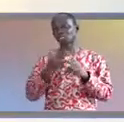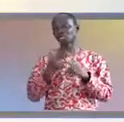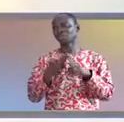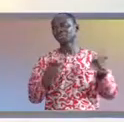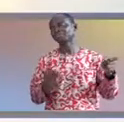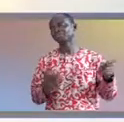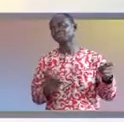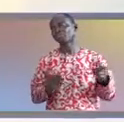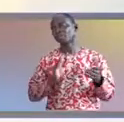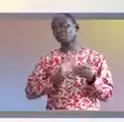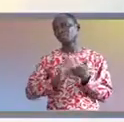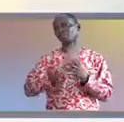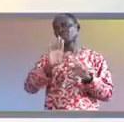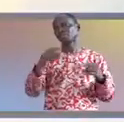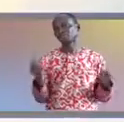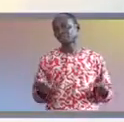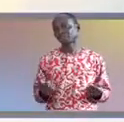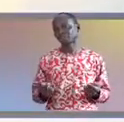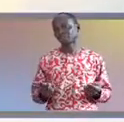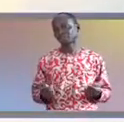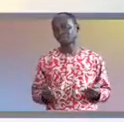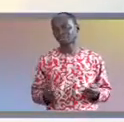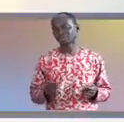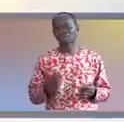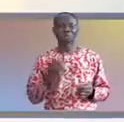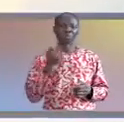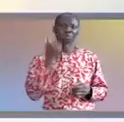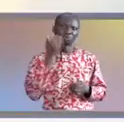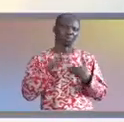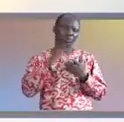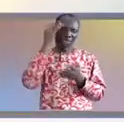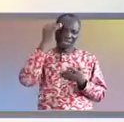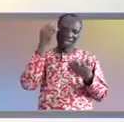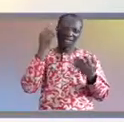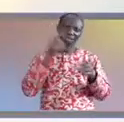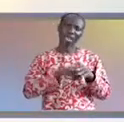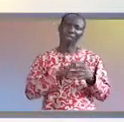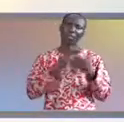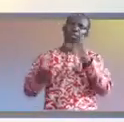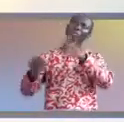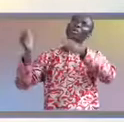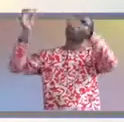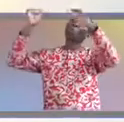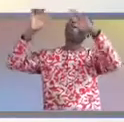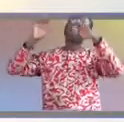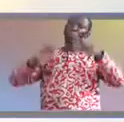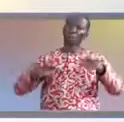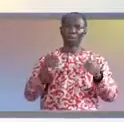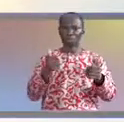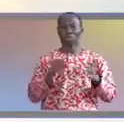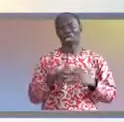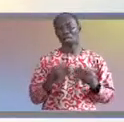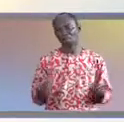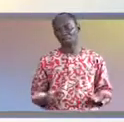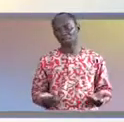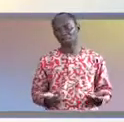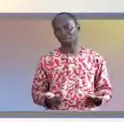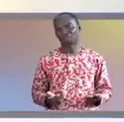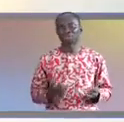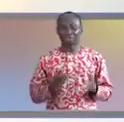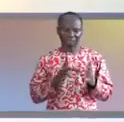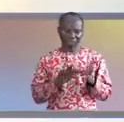brahum kronkron basu mafo no so no a eno erenche ye beba sa disua no so nemum de ehu aha ne se Yesu nso